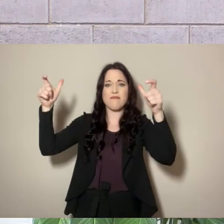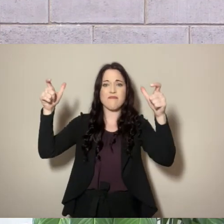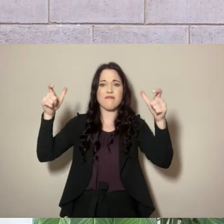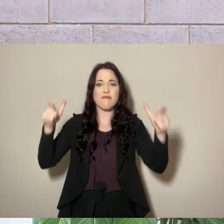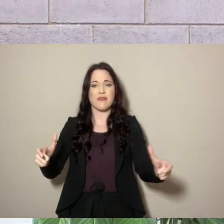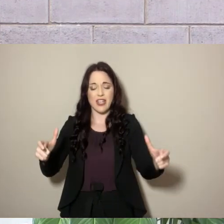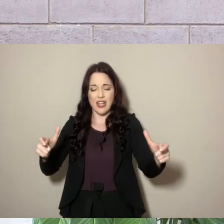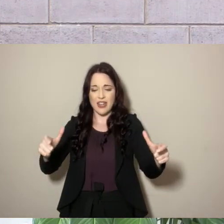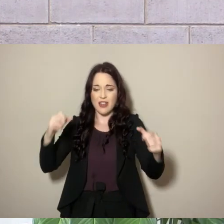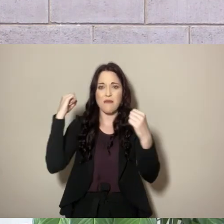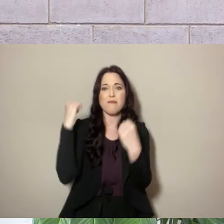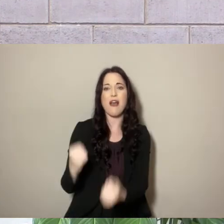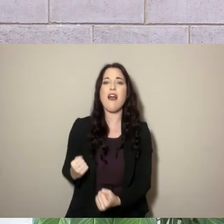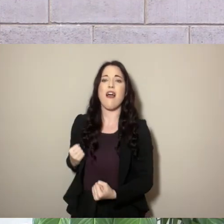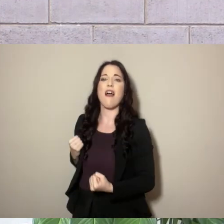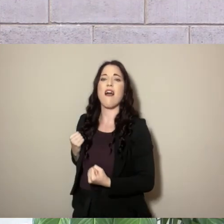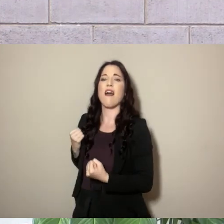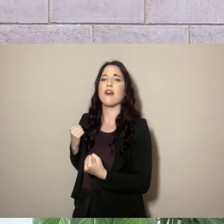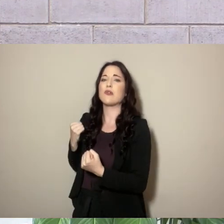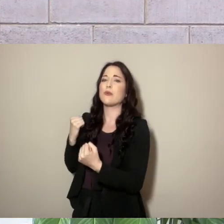kingdom and the